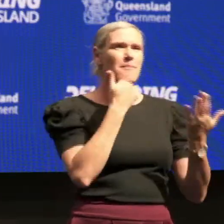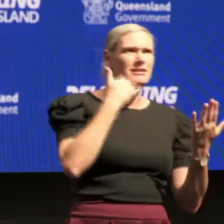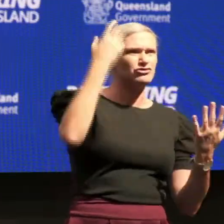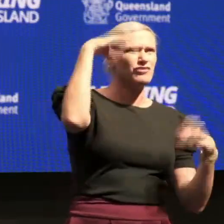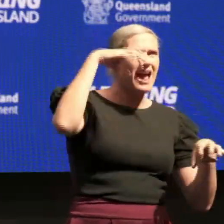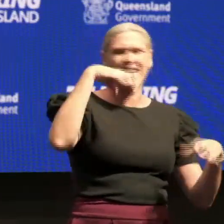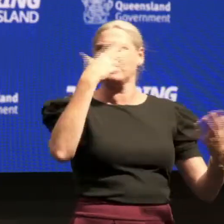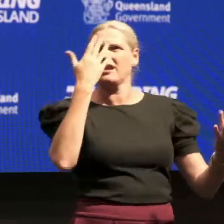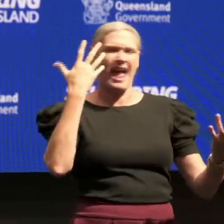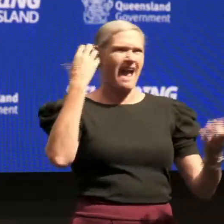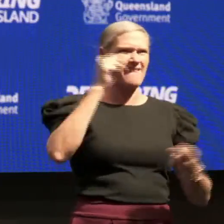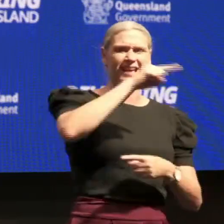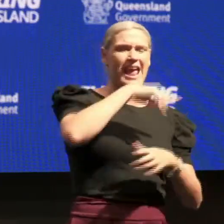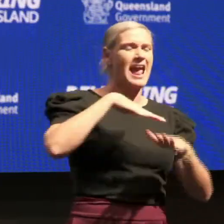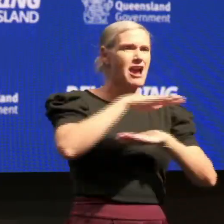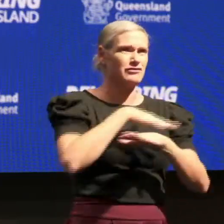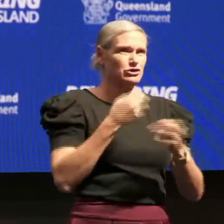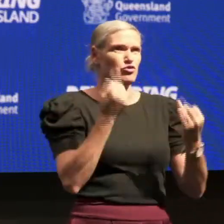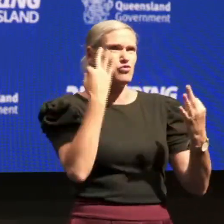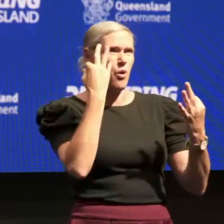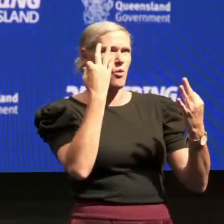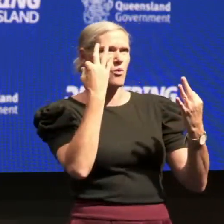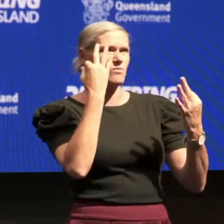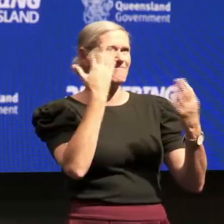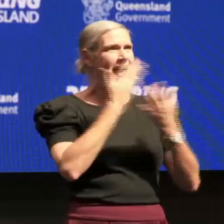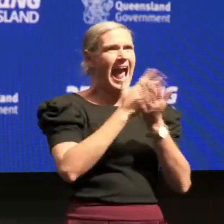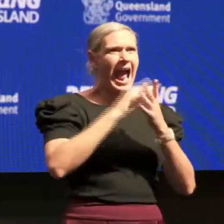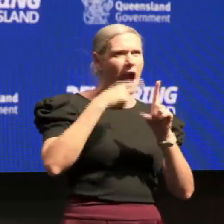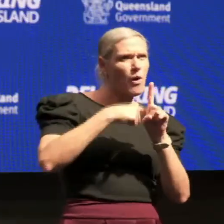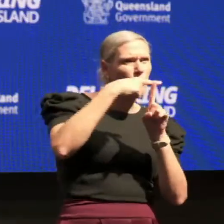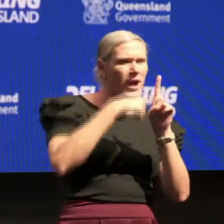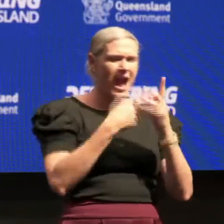have vast areas that are missing, that means